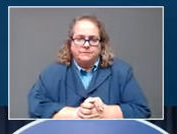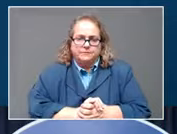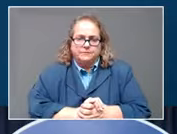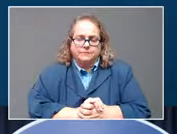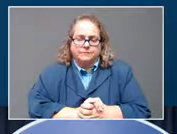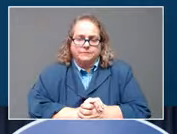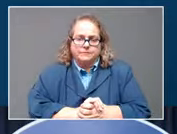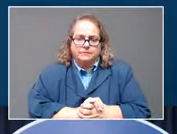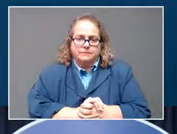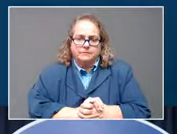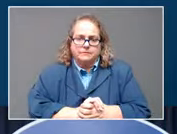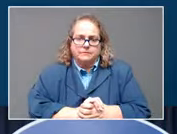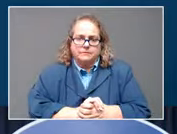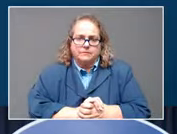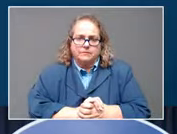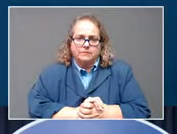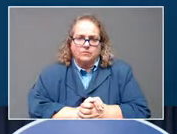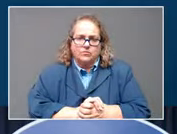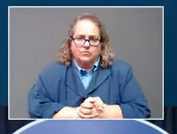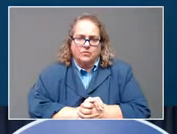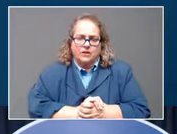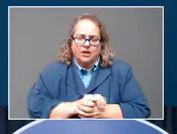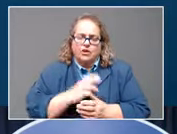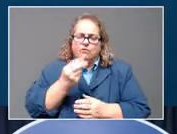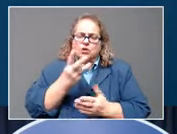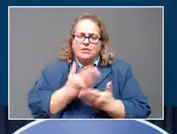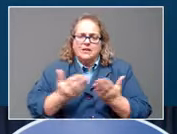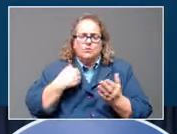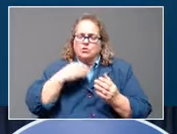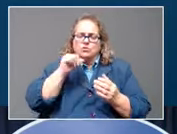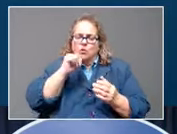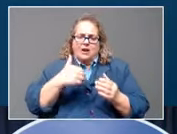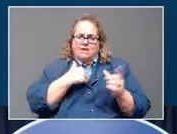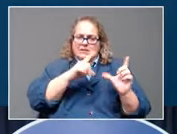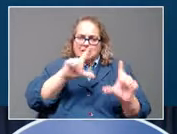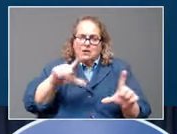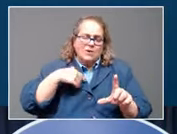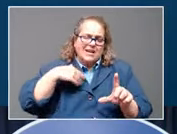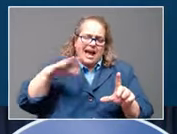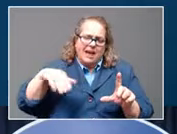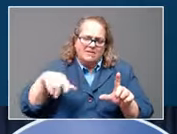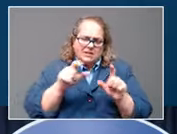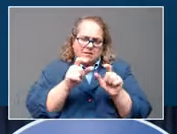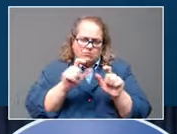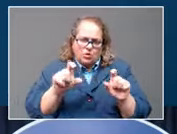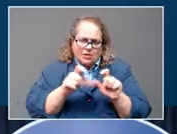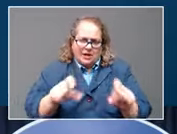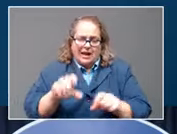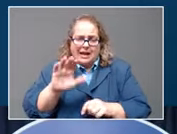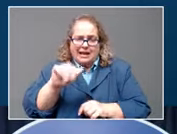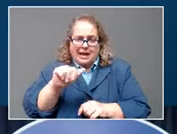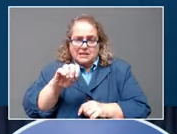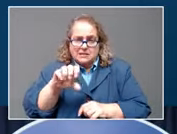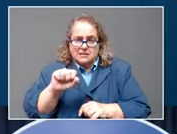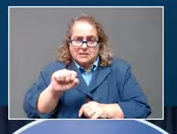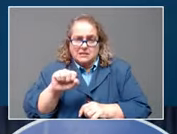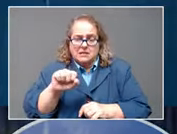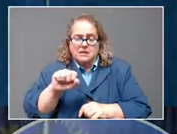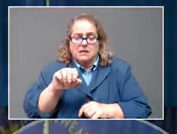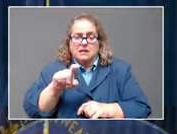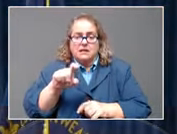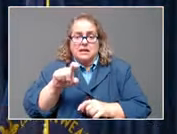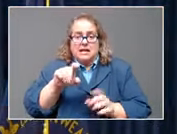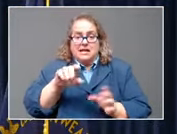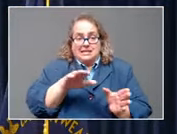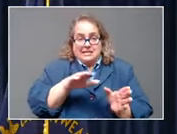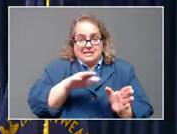Just a couple things, and I don't think we have a slide. We haven't broken down cases, deaths, and vaccines